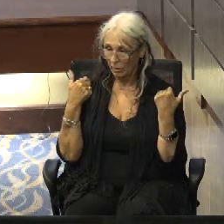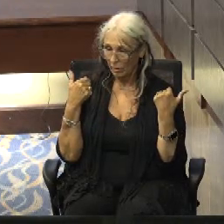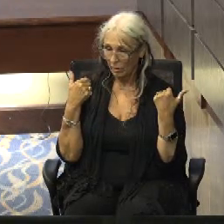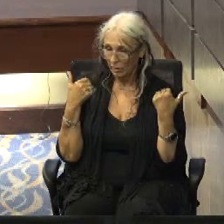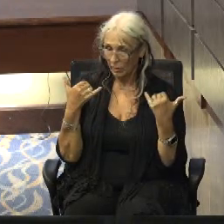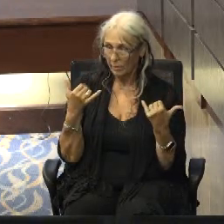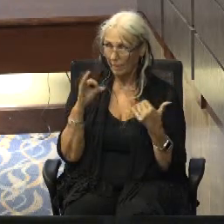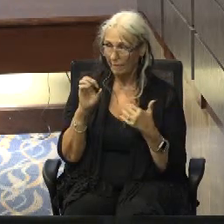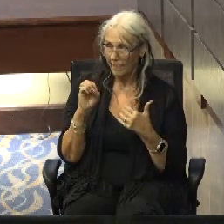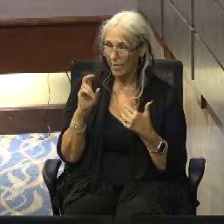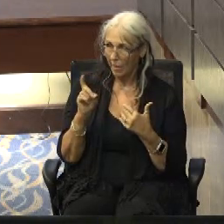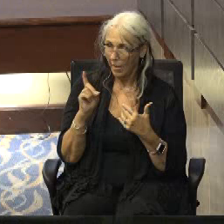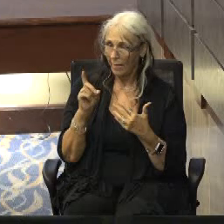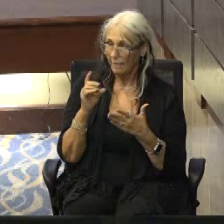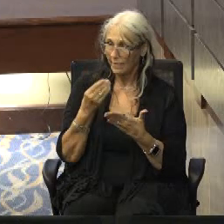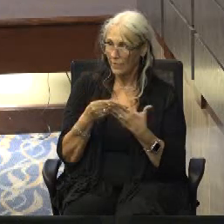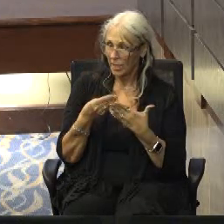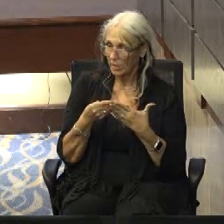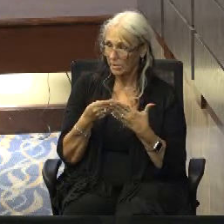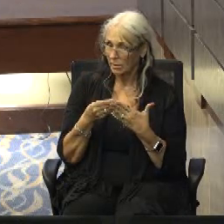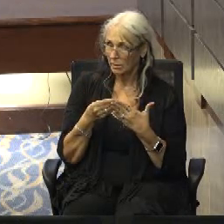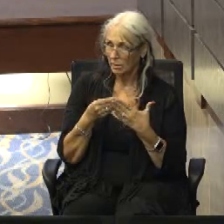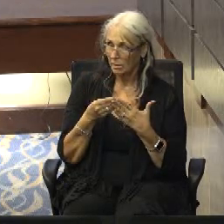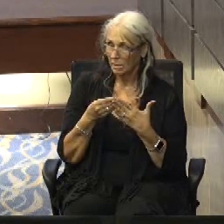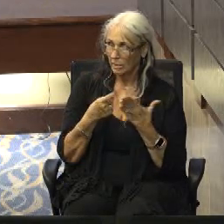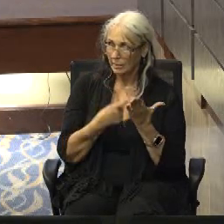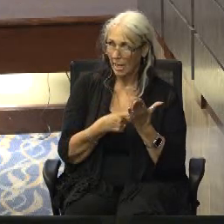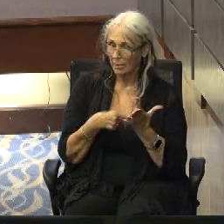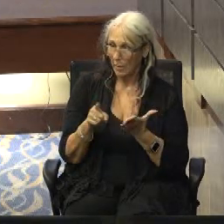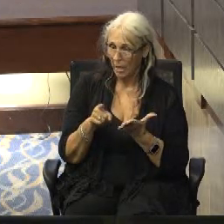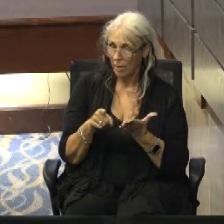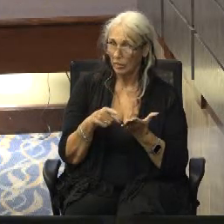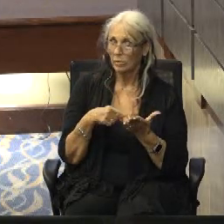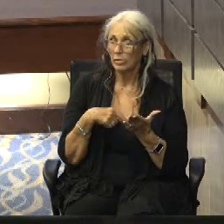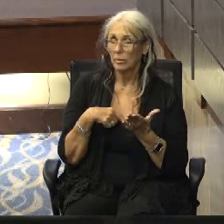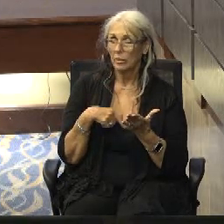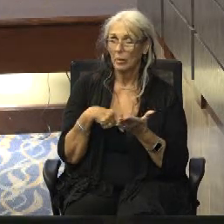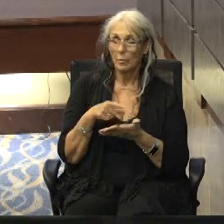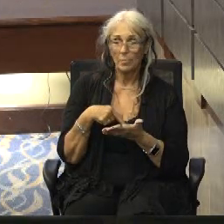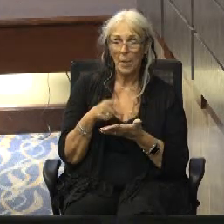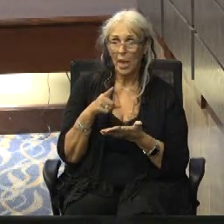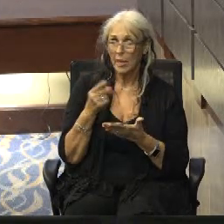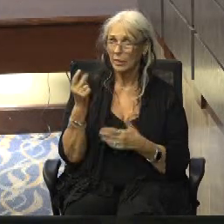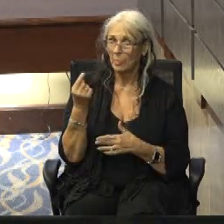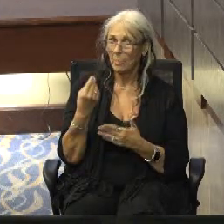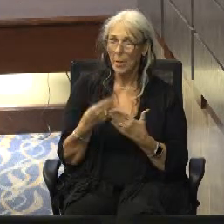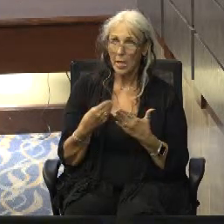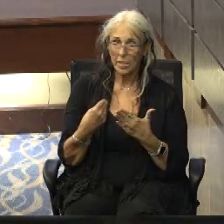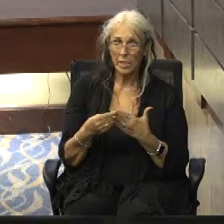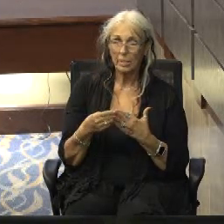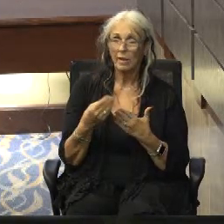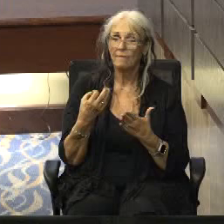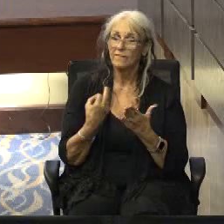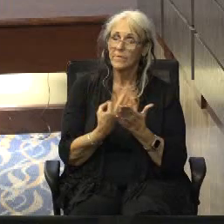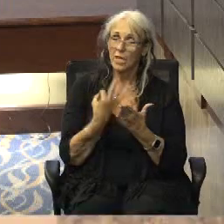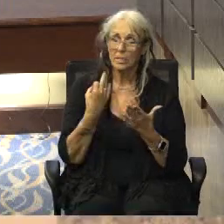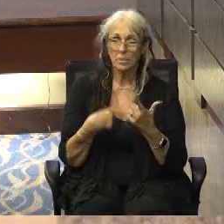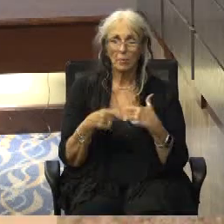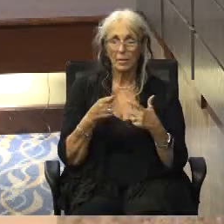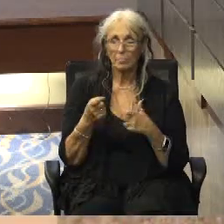Fed funds theoretically, but I mean, these are, I think taxpayers from Waco pay federal dollars and these funds are coming back. And I really